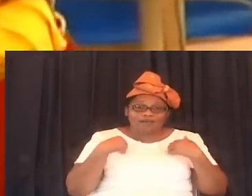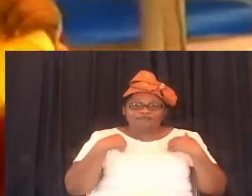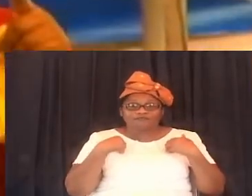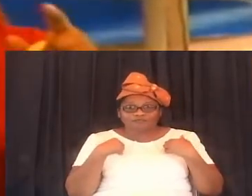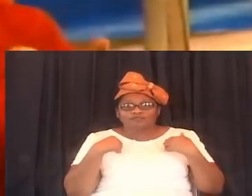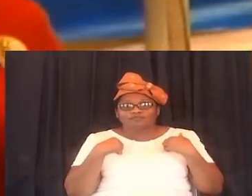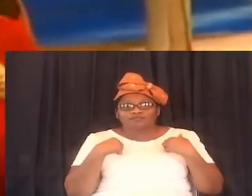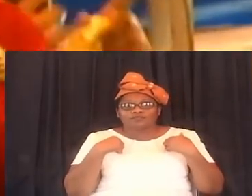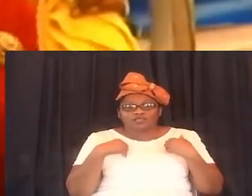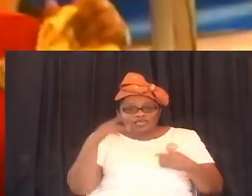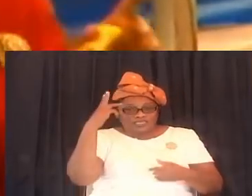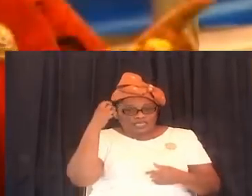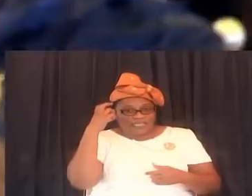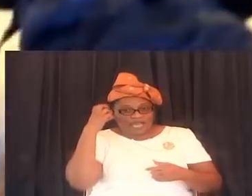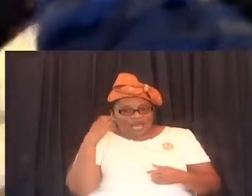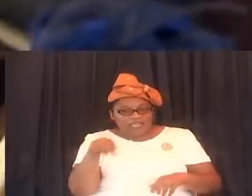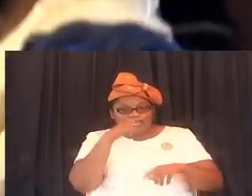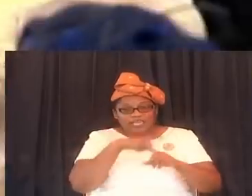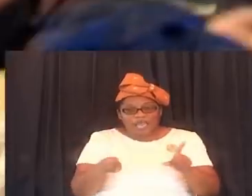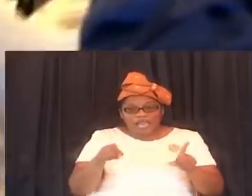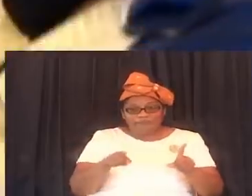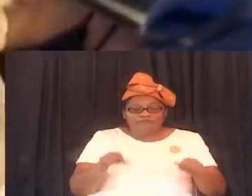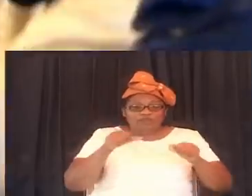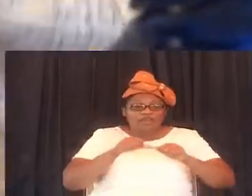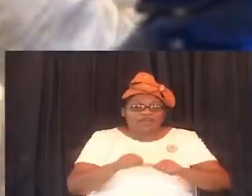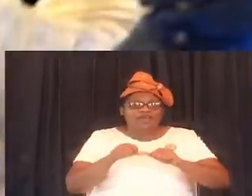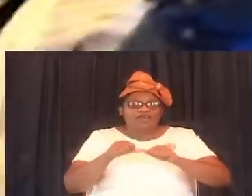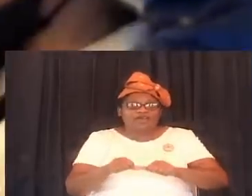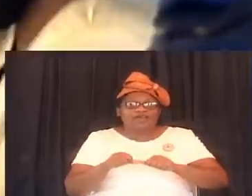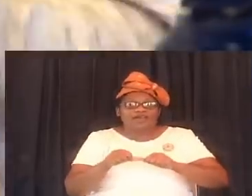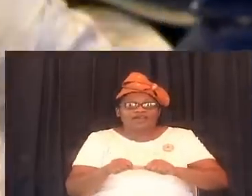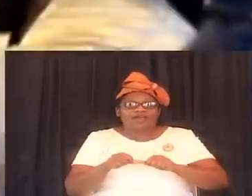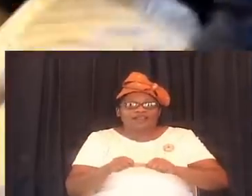got, you can say, Satan, you can't prevail.